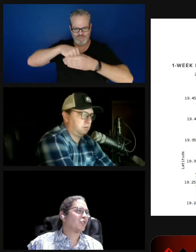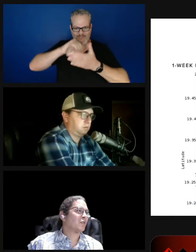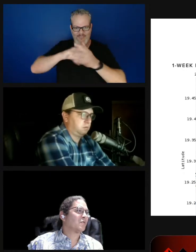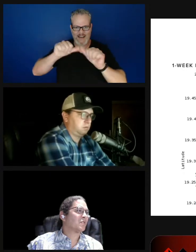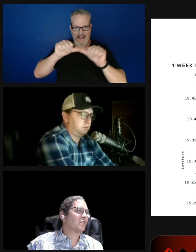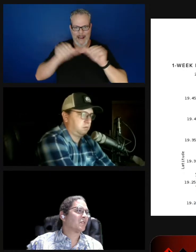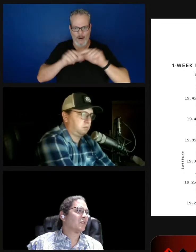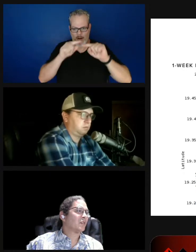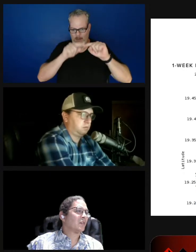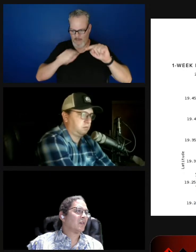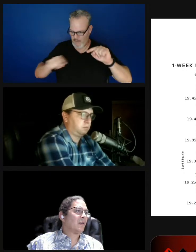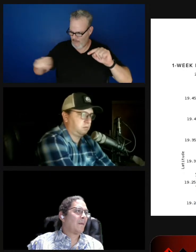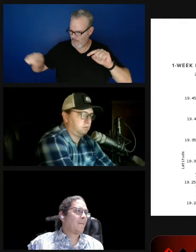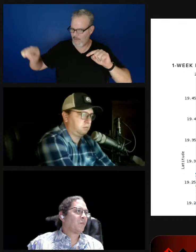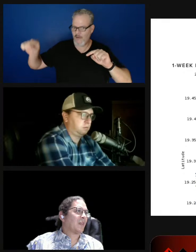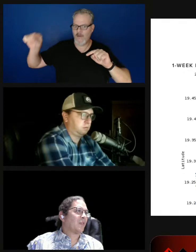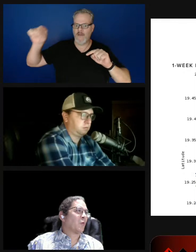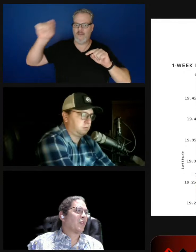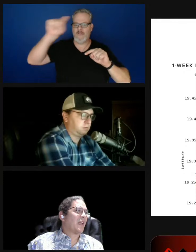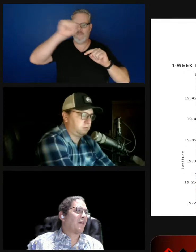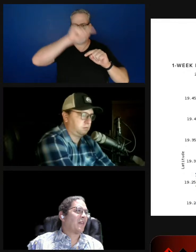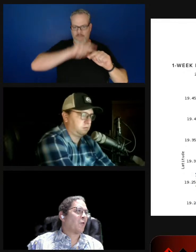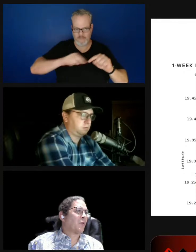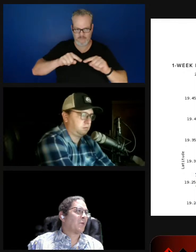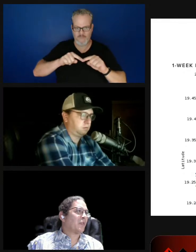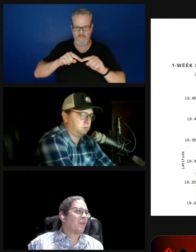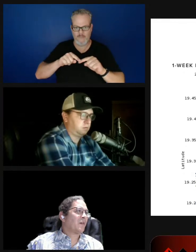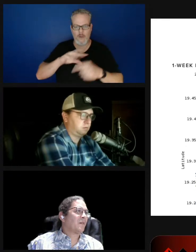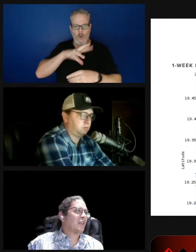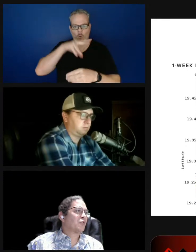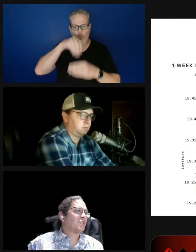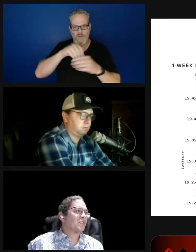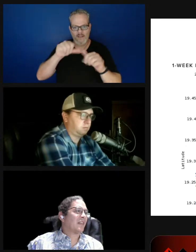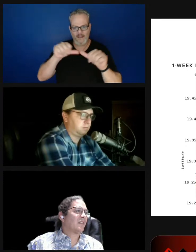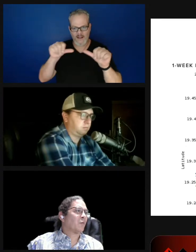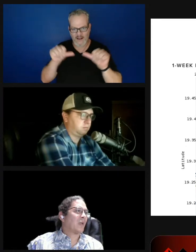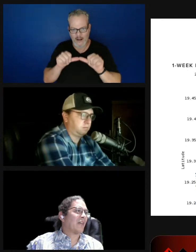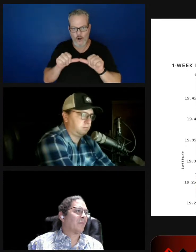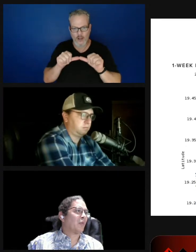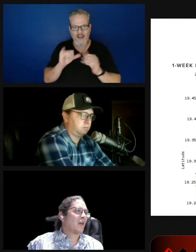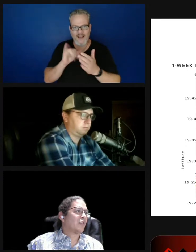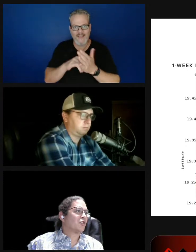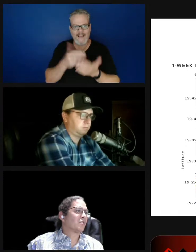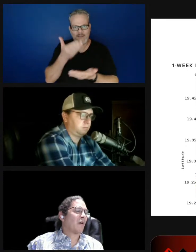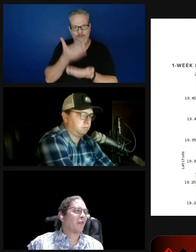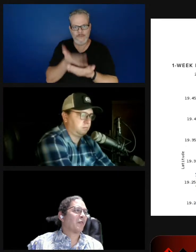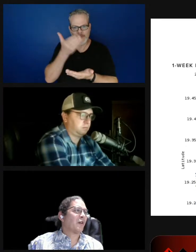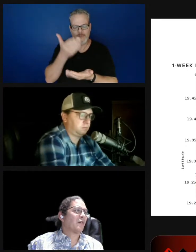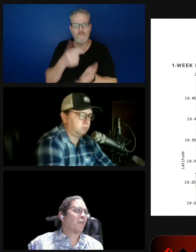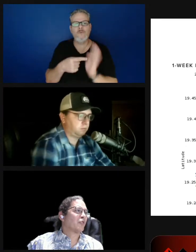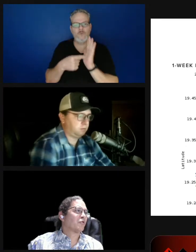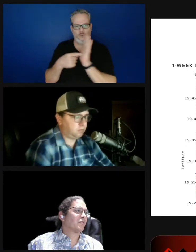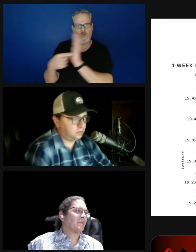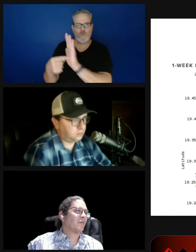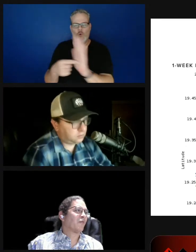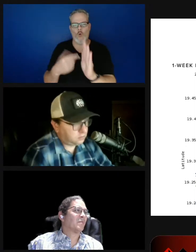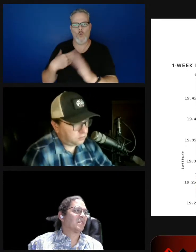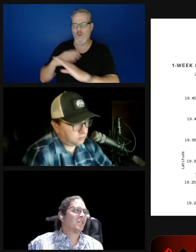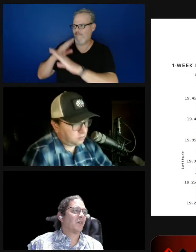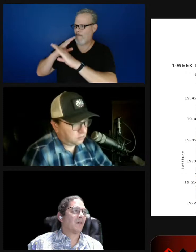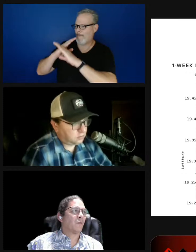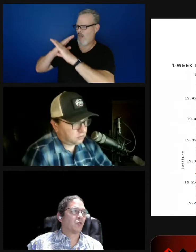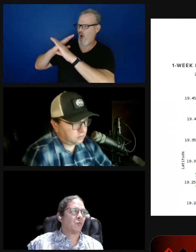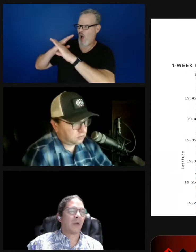pipe actually goes. And within that area, they're only within here. That shows us that we have a blockage out through here, and the pressure is really